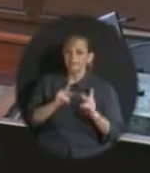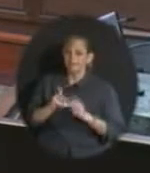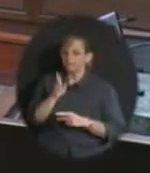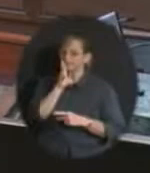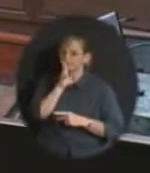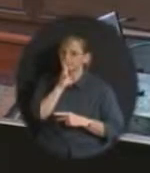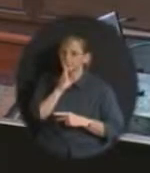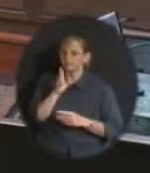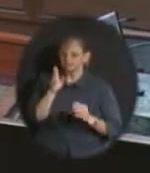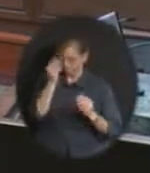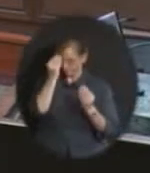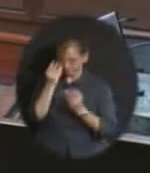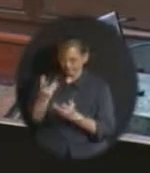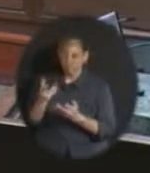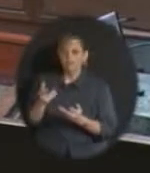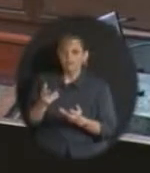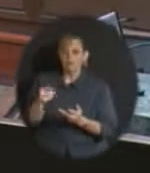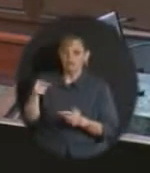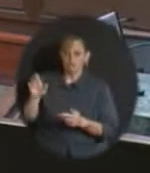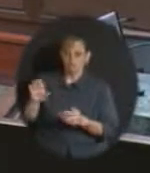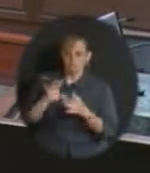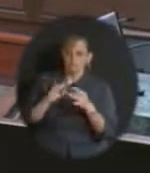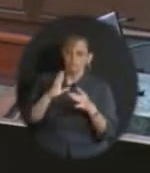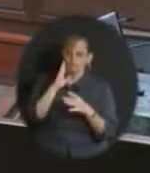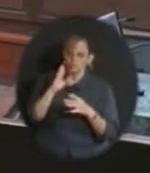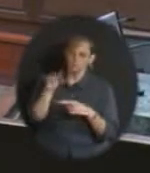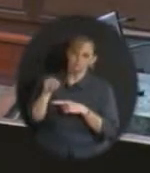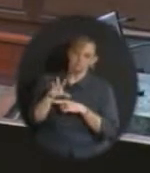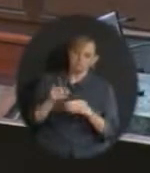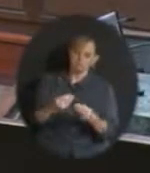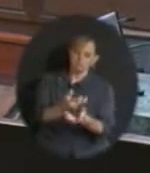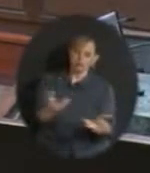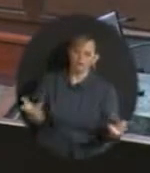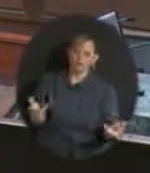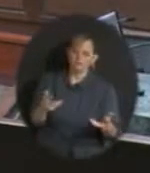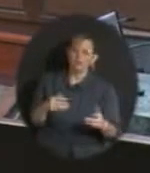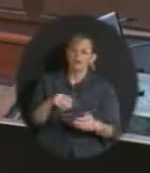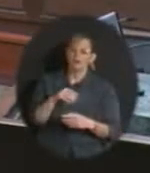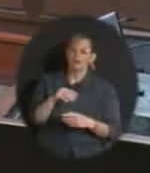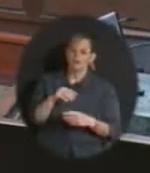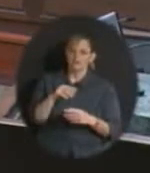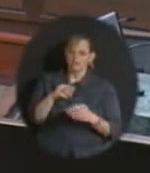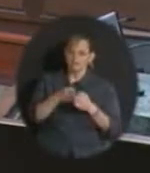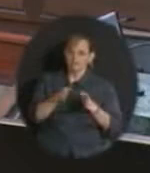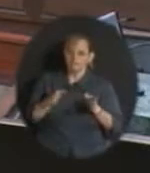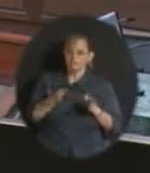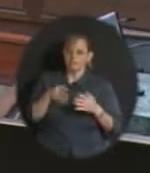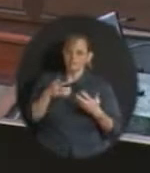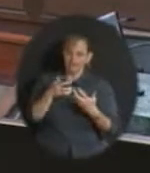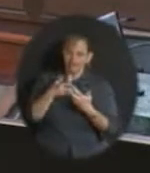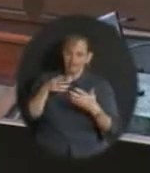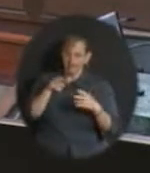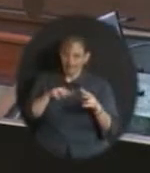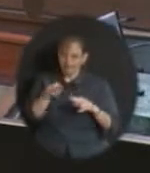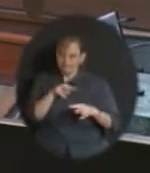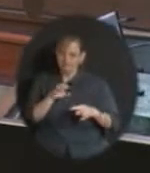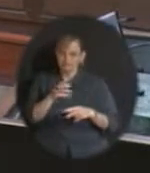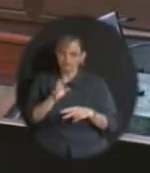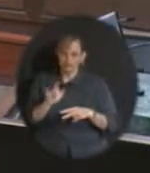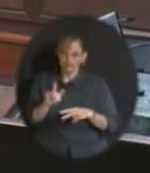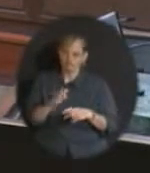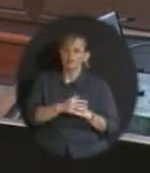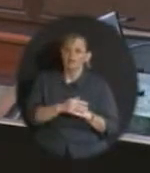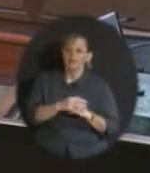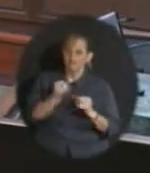public comments are videotape recorded for broadcast on the district educational access channel and audio tape recorded as a matter of public record.